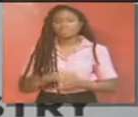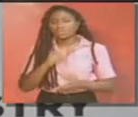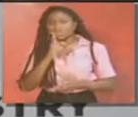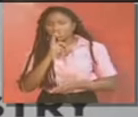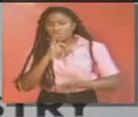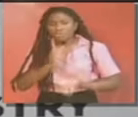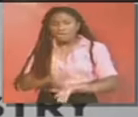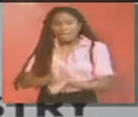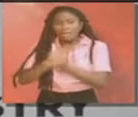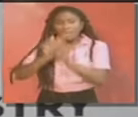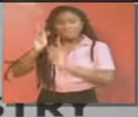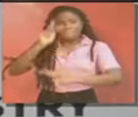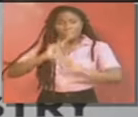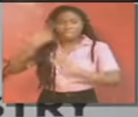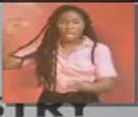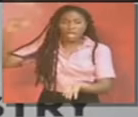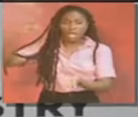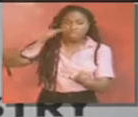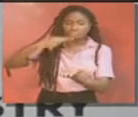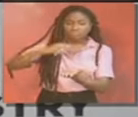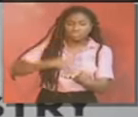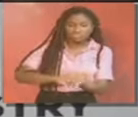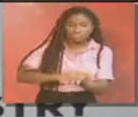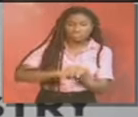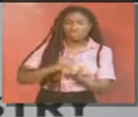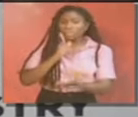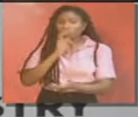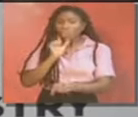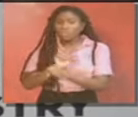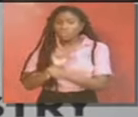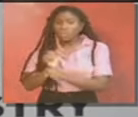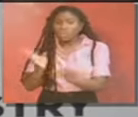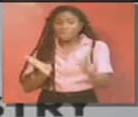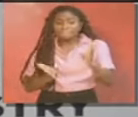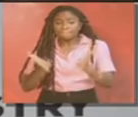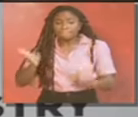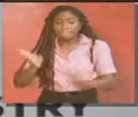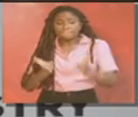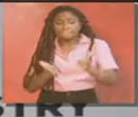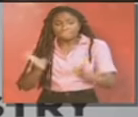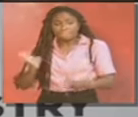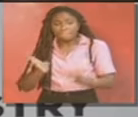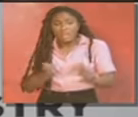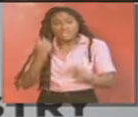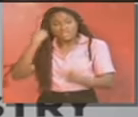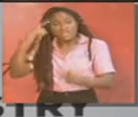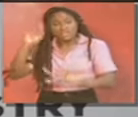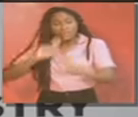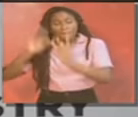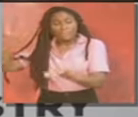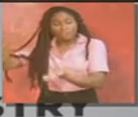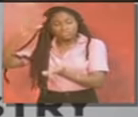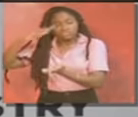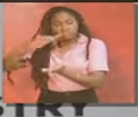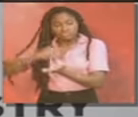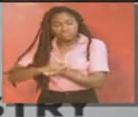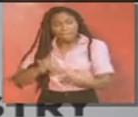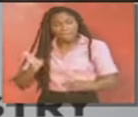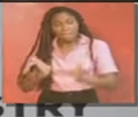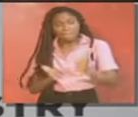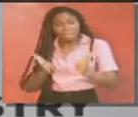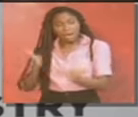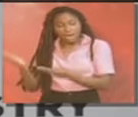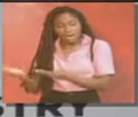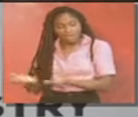repatriation exercises and the transfer logistics for the safe and controlled return of our nationals, as we strive